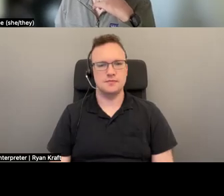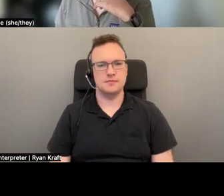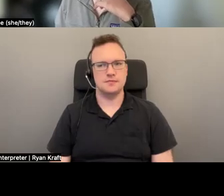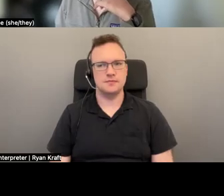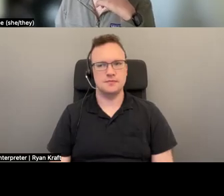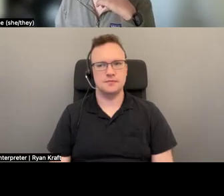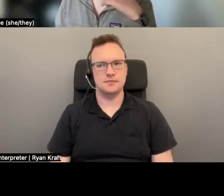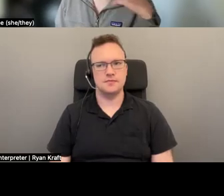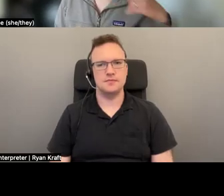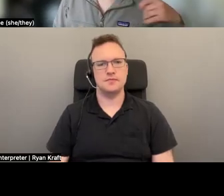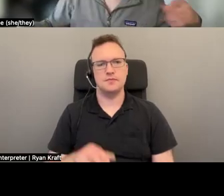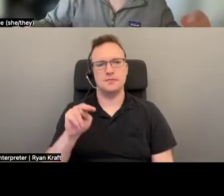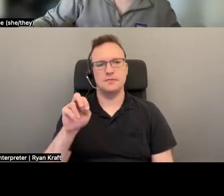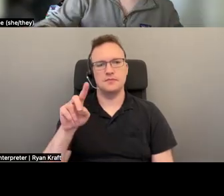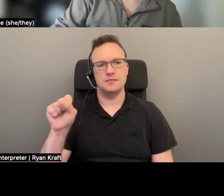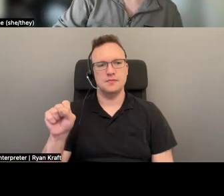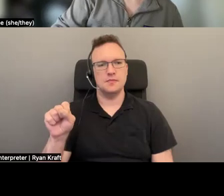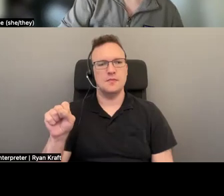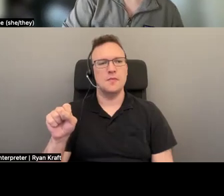NEADS is a by and for